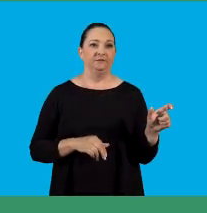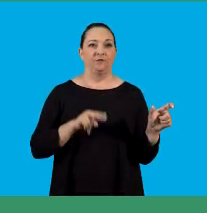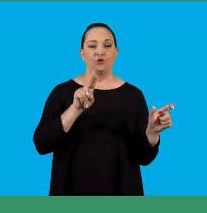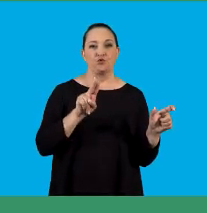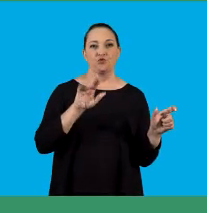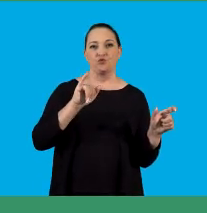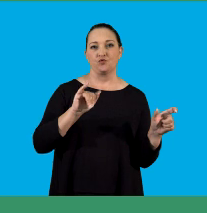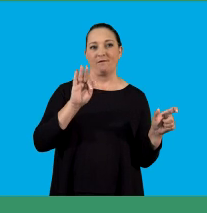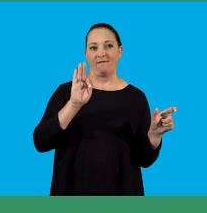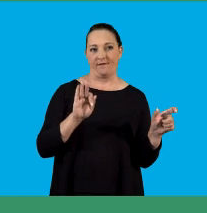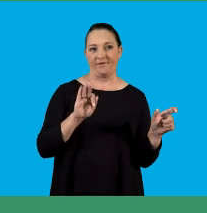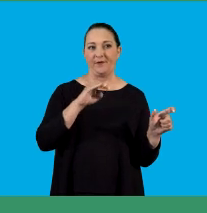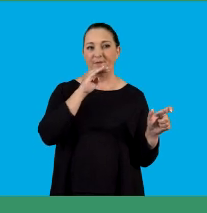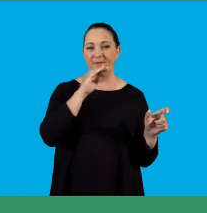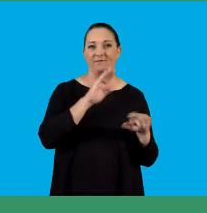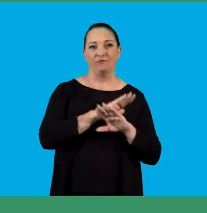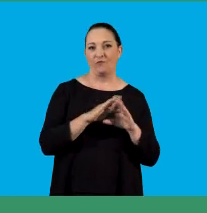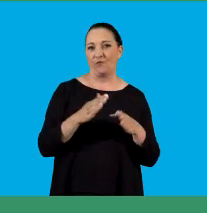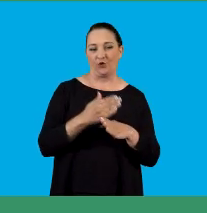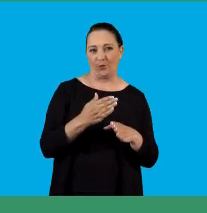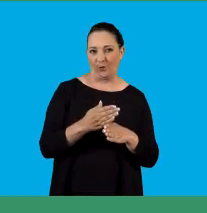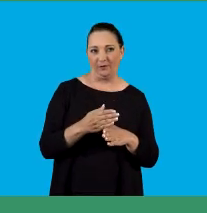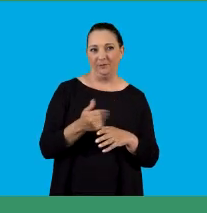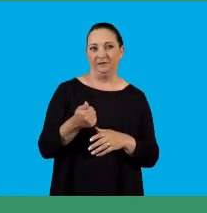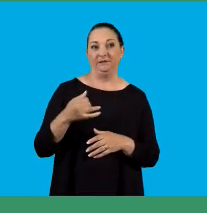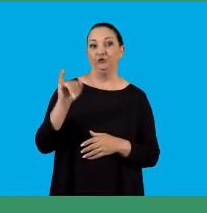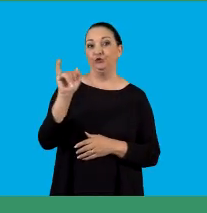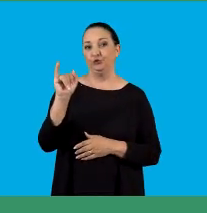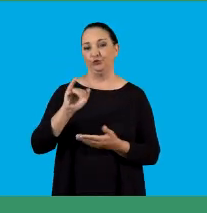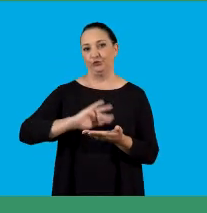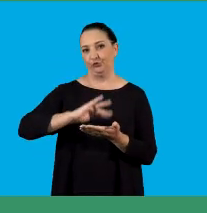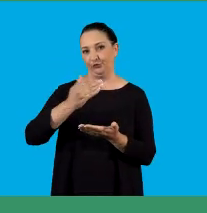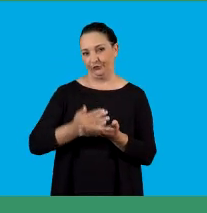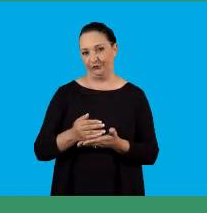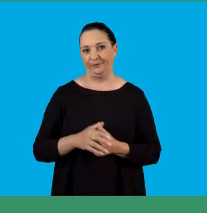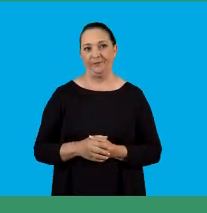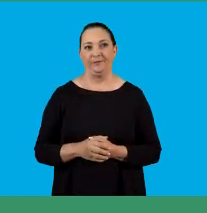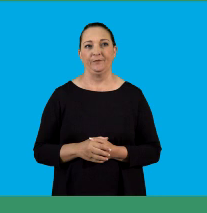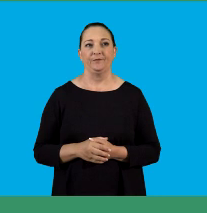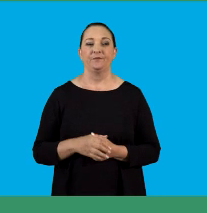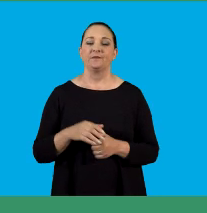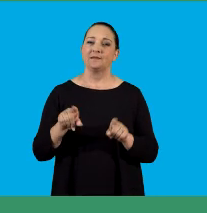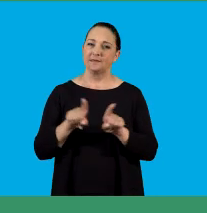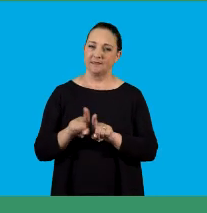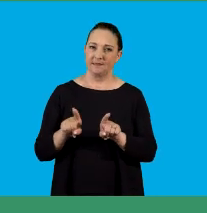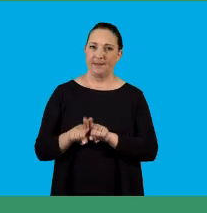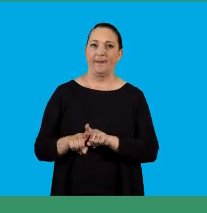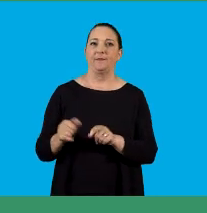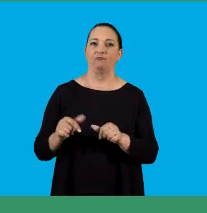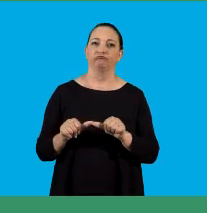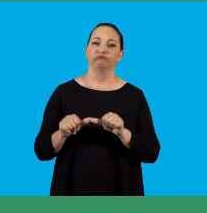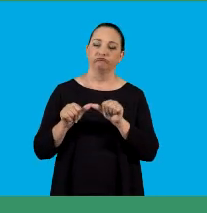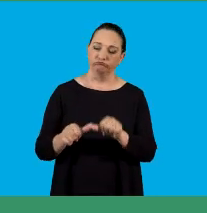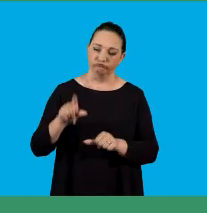UIF, which is Unemployment Insurance Fund. It's also an example of a compulsory benefit. The fund